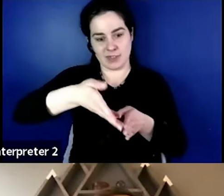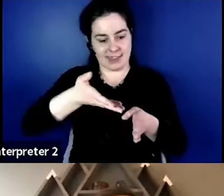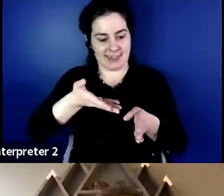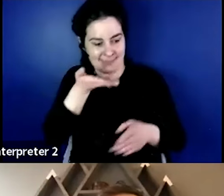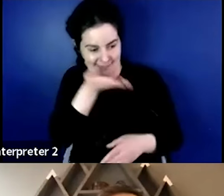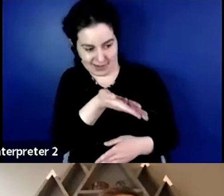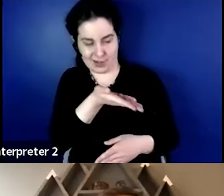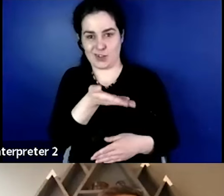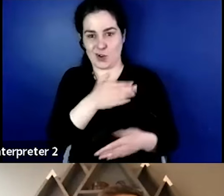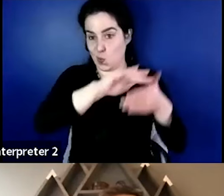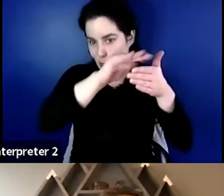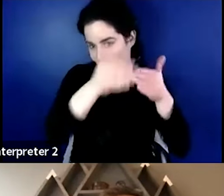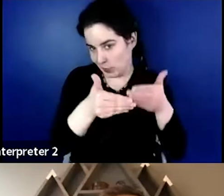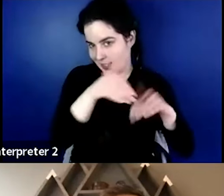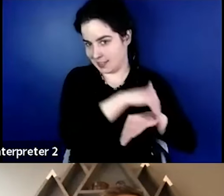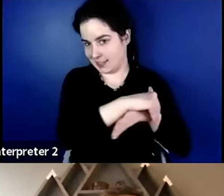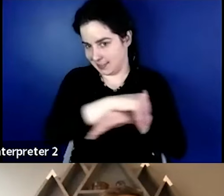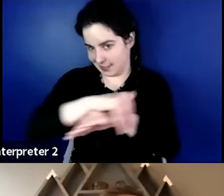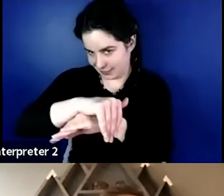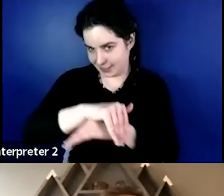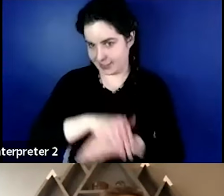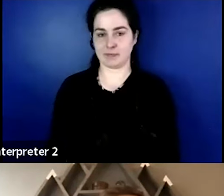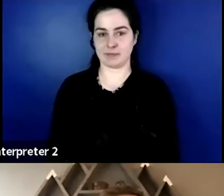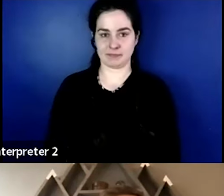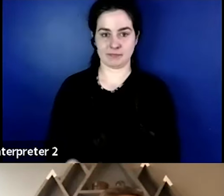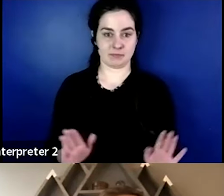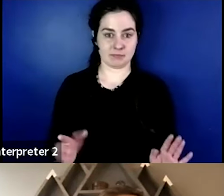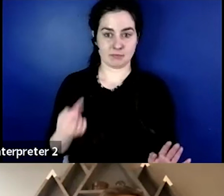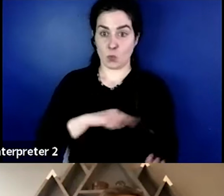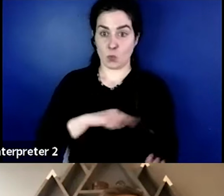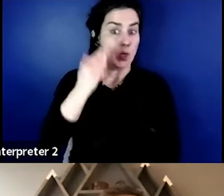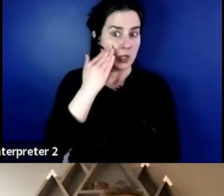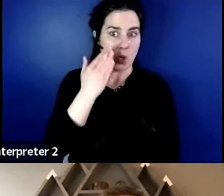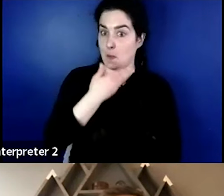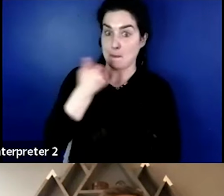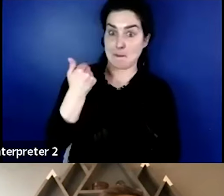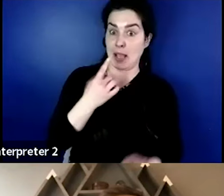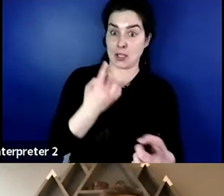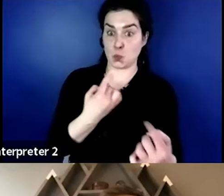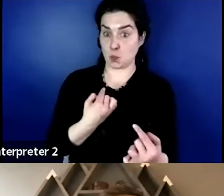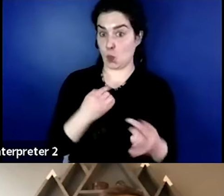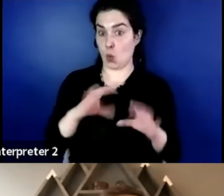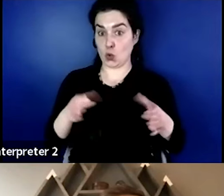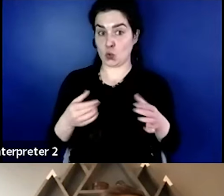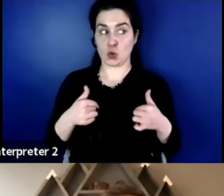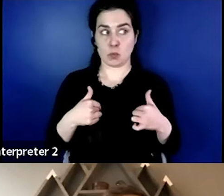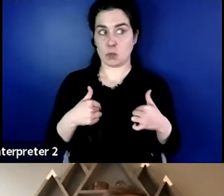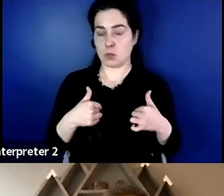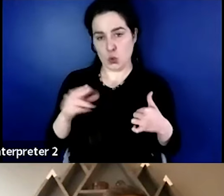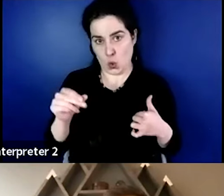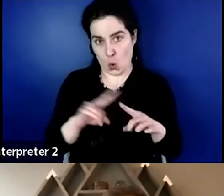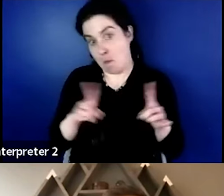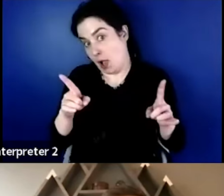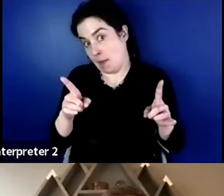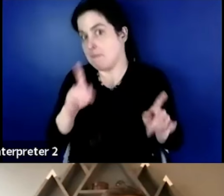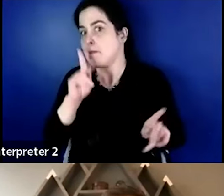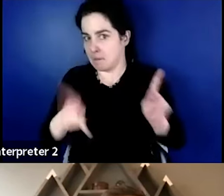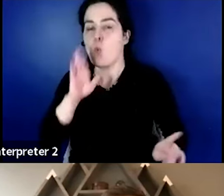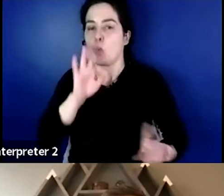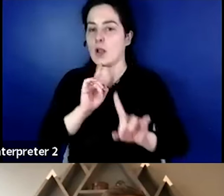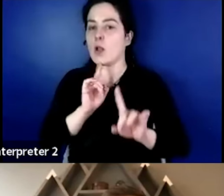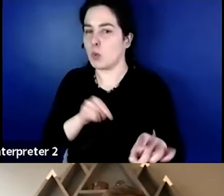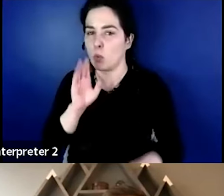We know we are not the best reporting group, but people report there regardless. How can